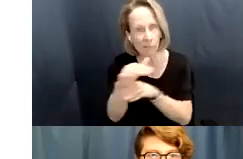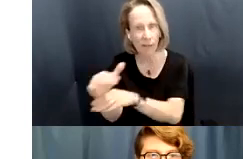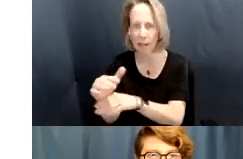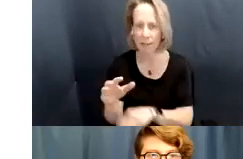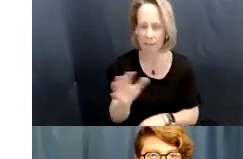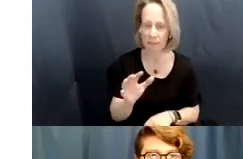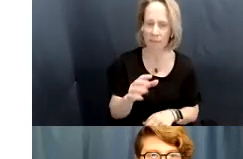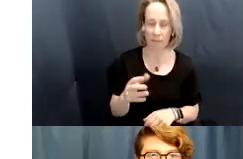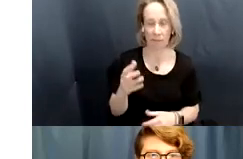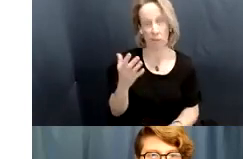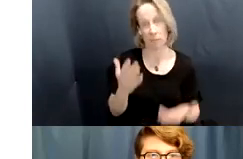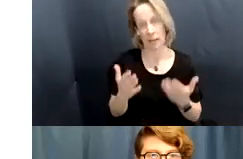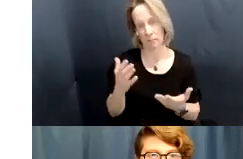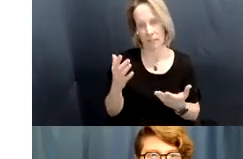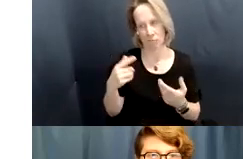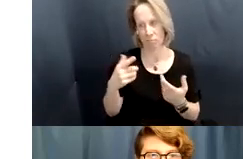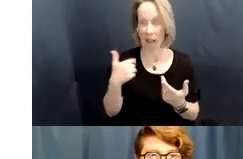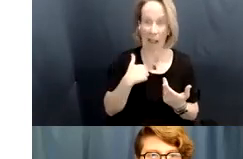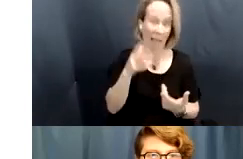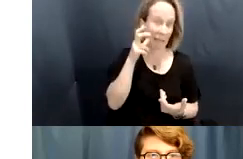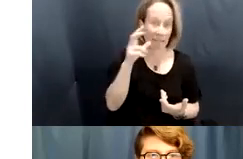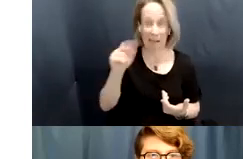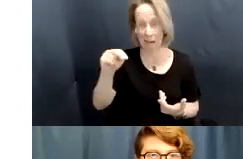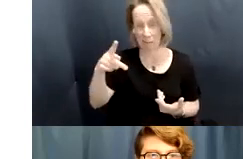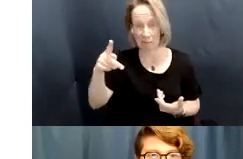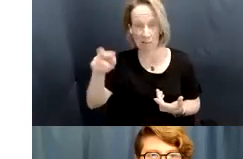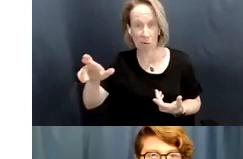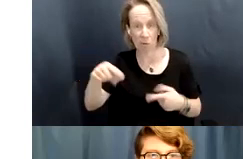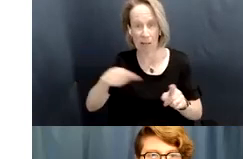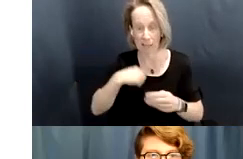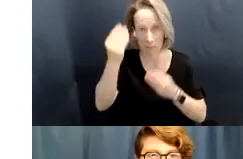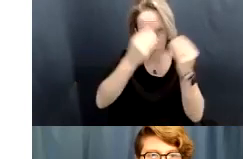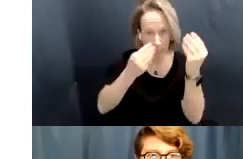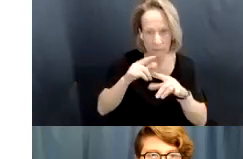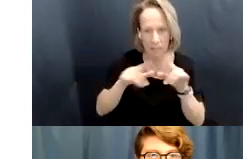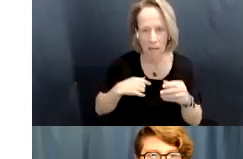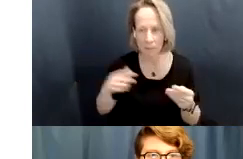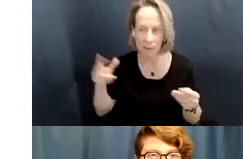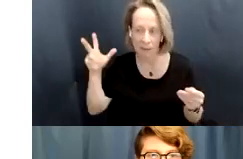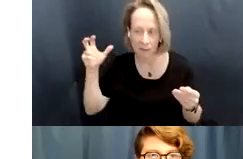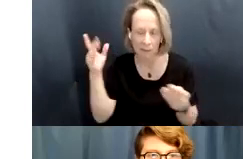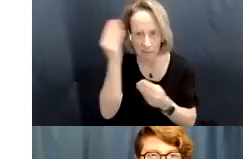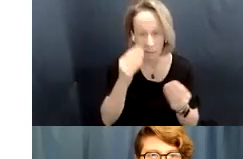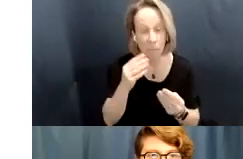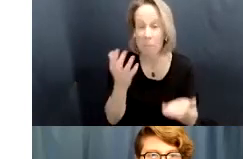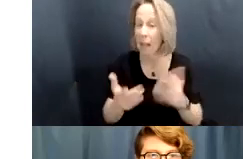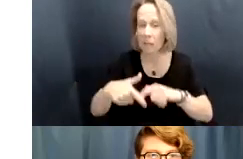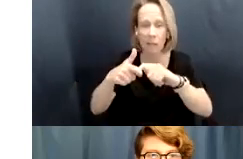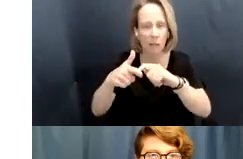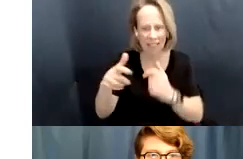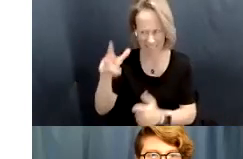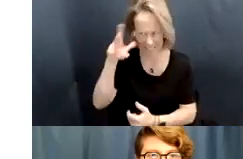to NPR while doing your makeup. But do you know when to stop and just say, you know, today I'm listening to music? And find your support